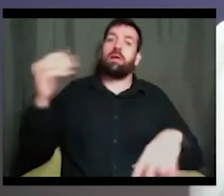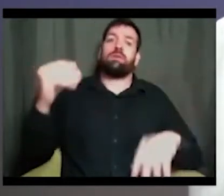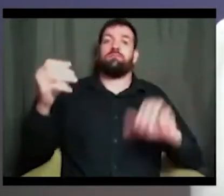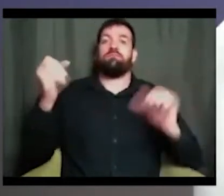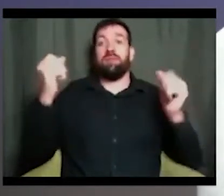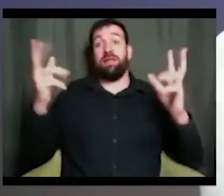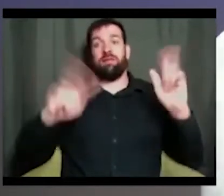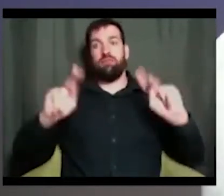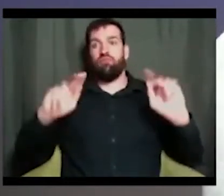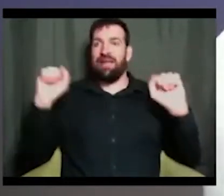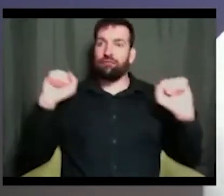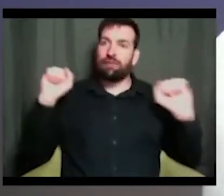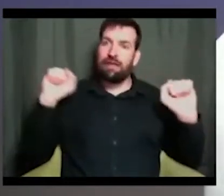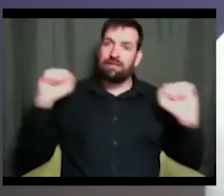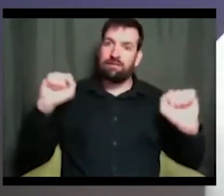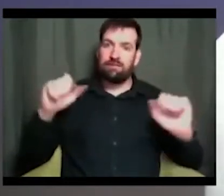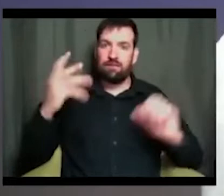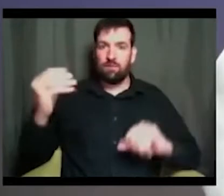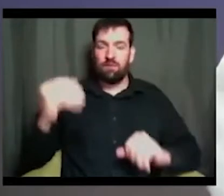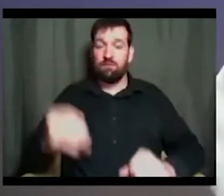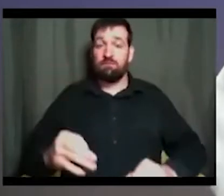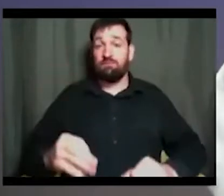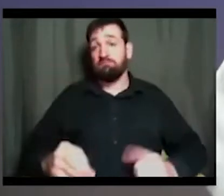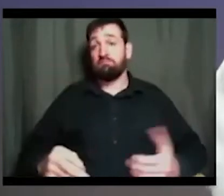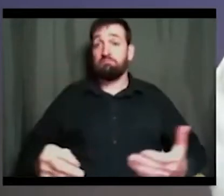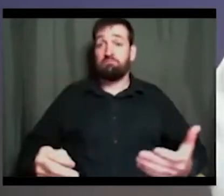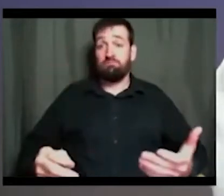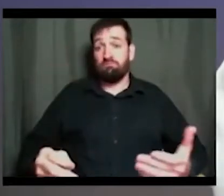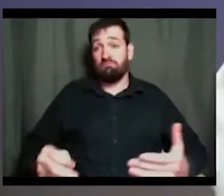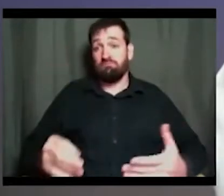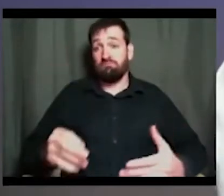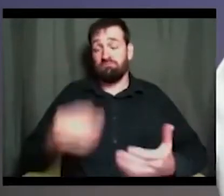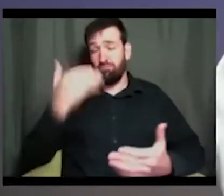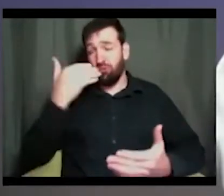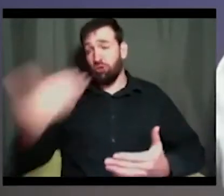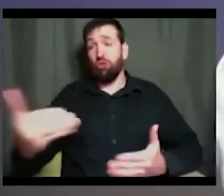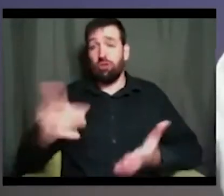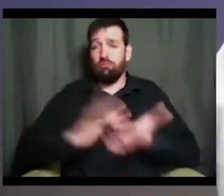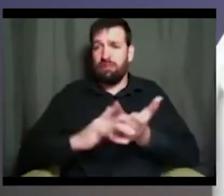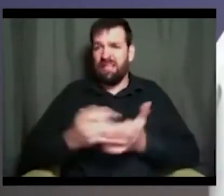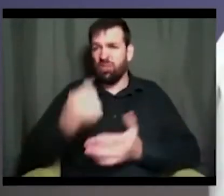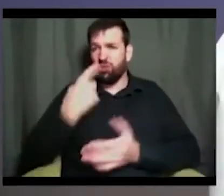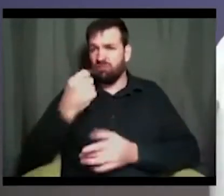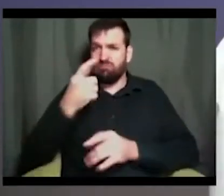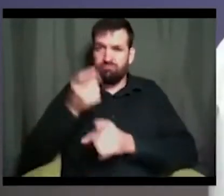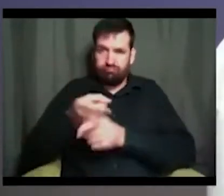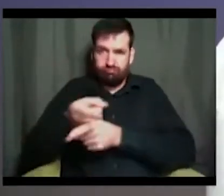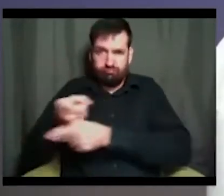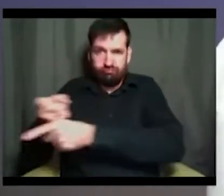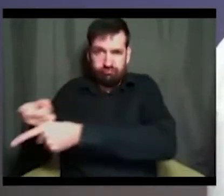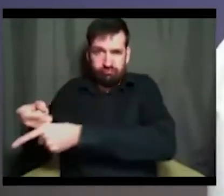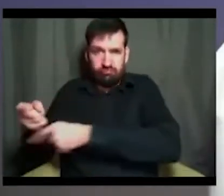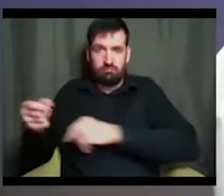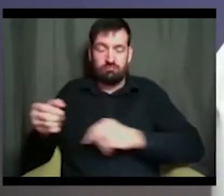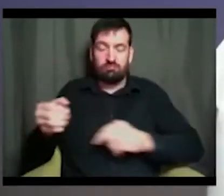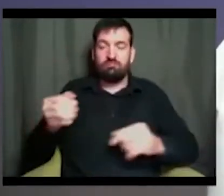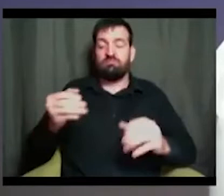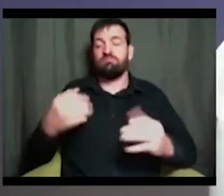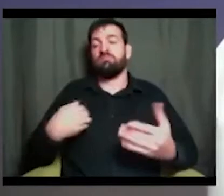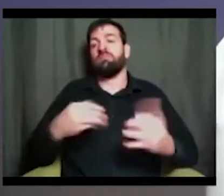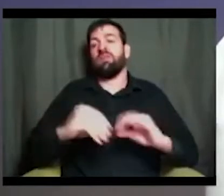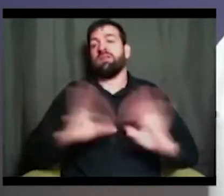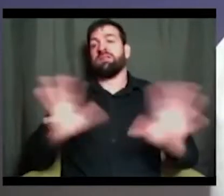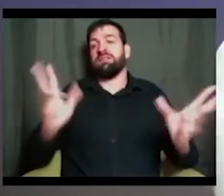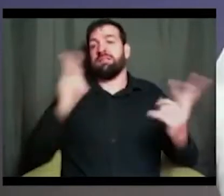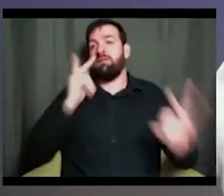exercising, and people were pretty on it with taking their medications religiously. And we've seen, obviously, that stuff kind of